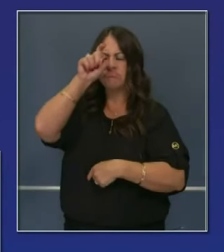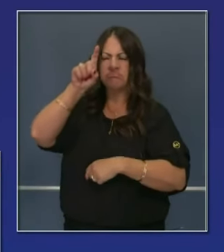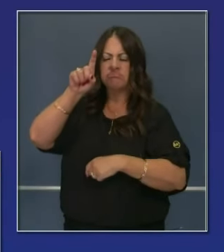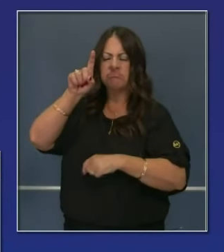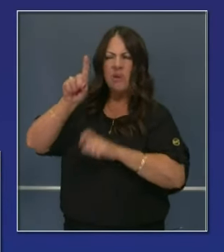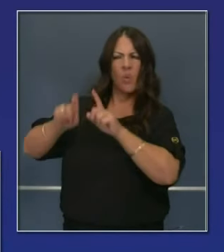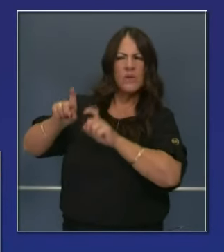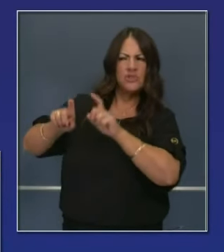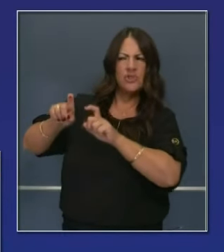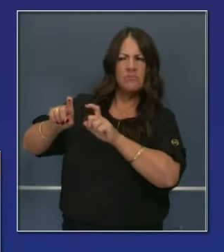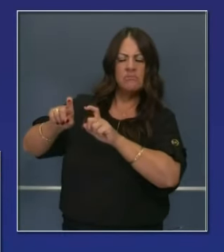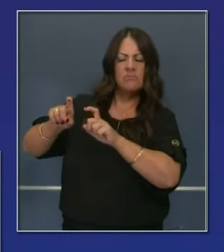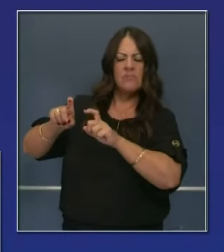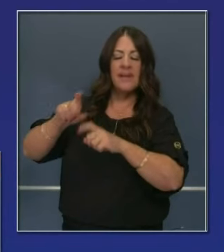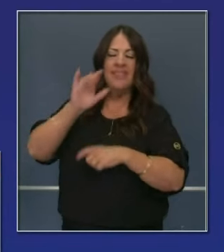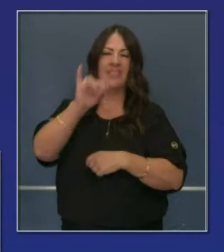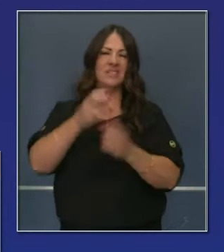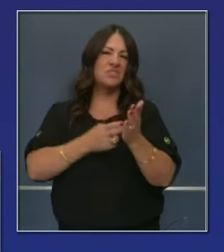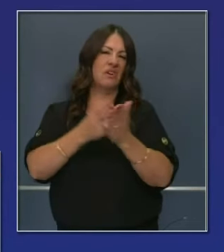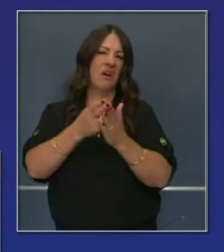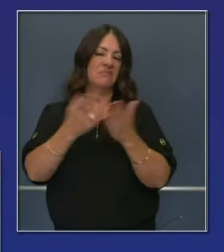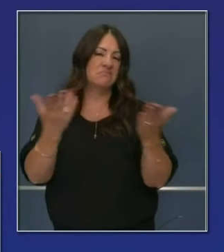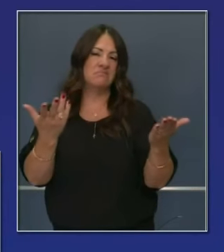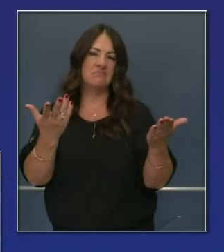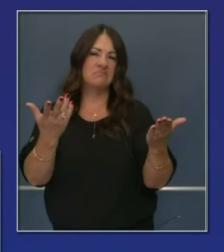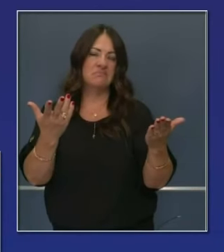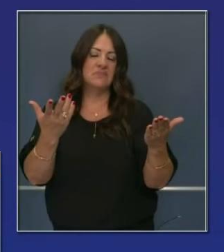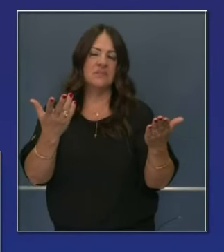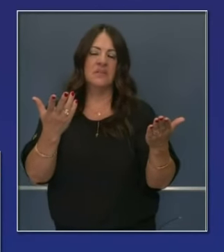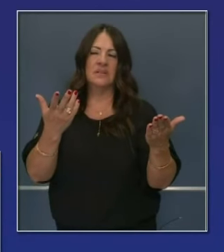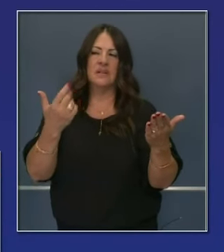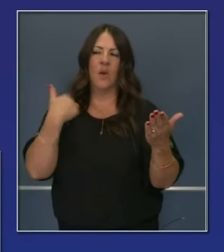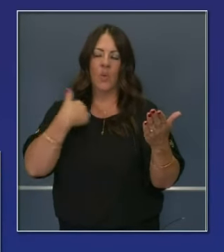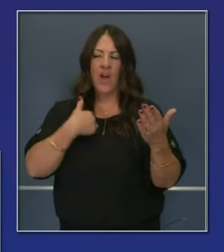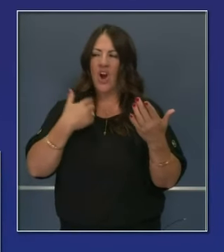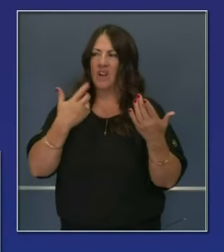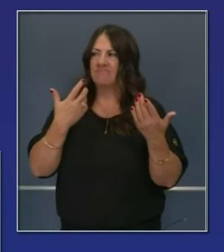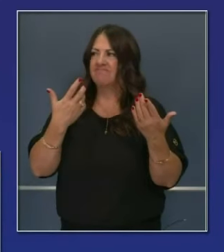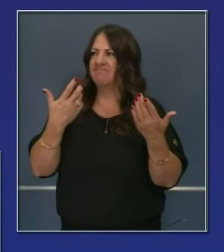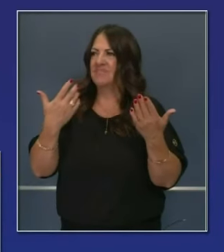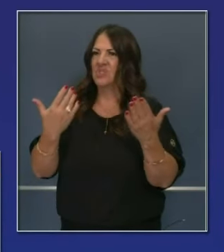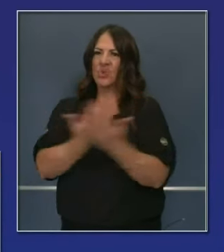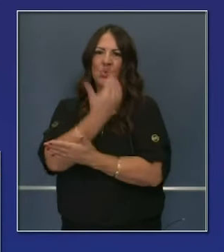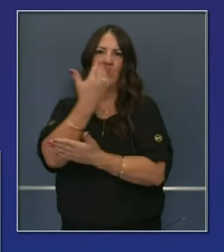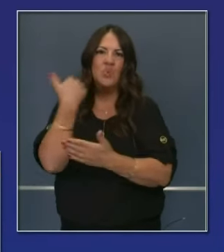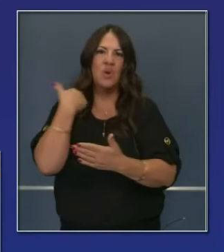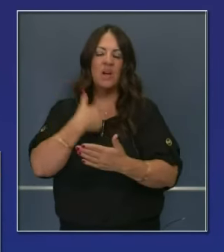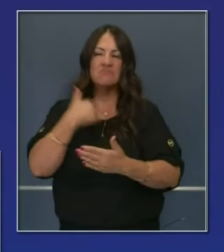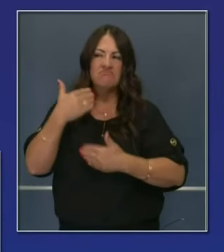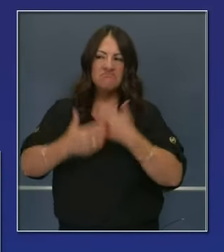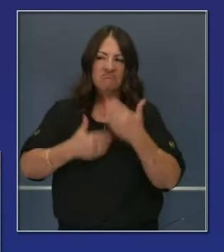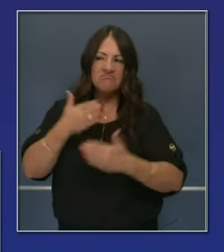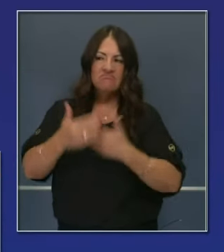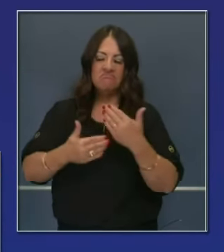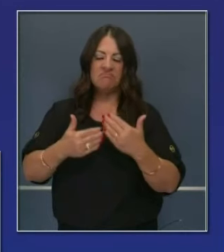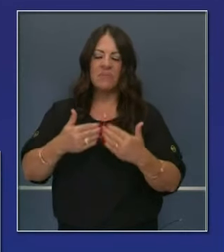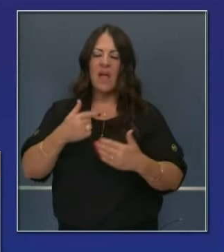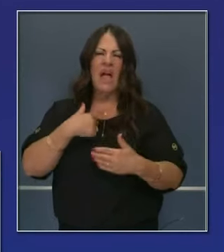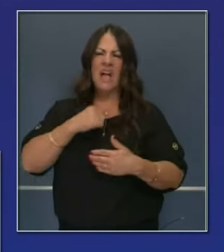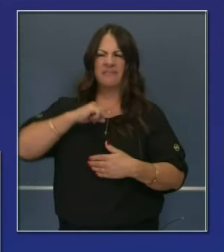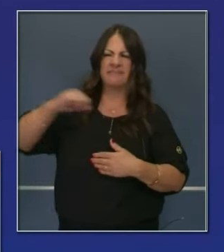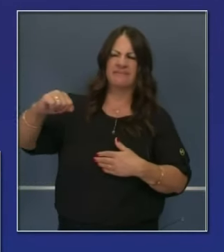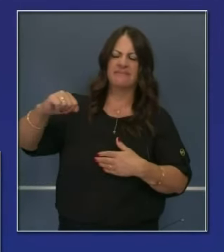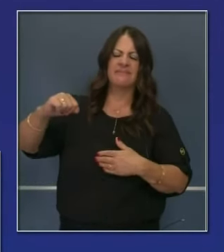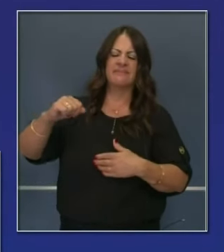sober reality as it relates to working our way through this. I completely reject the lazy